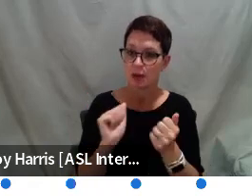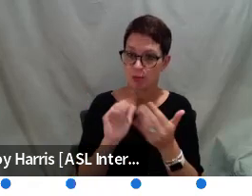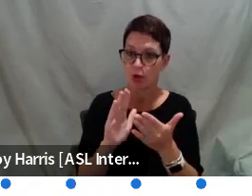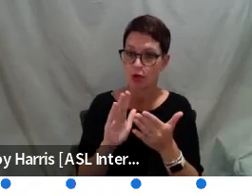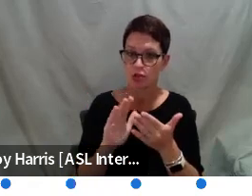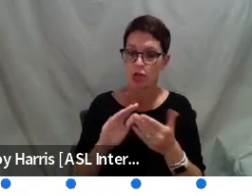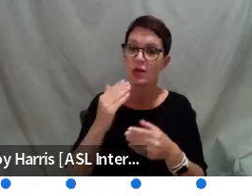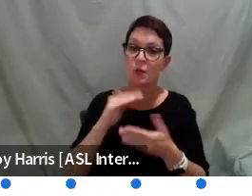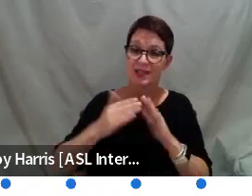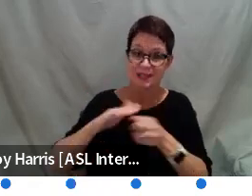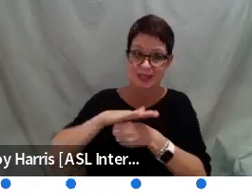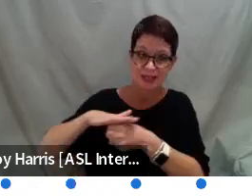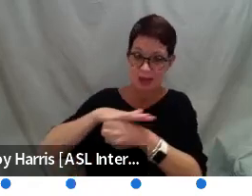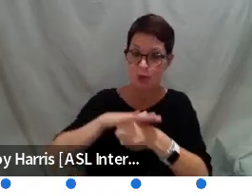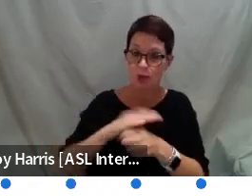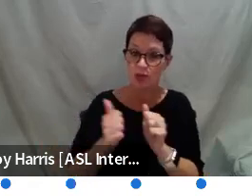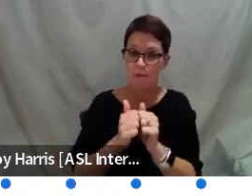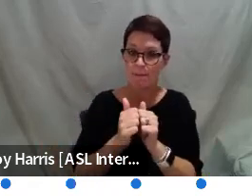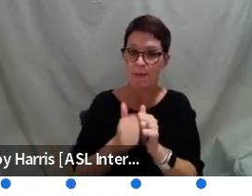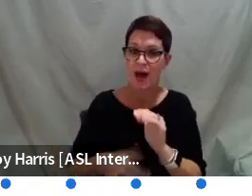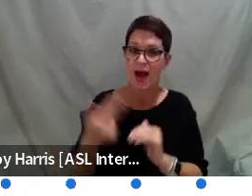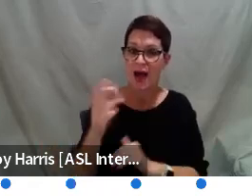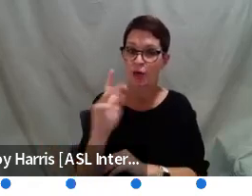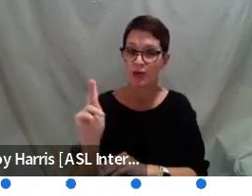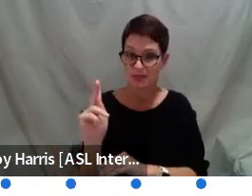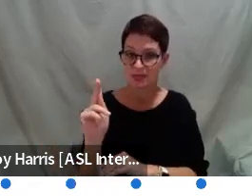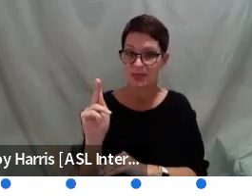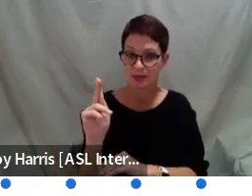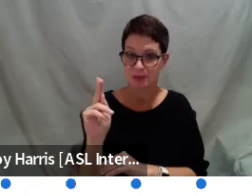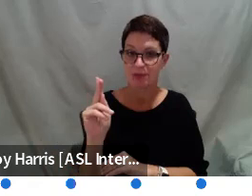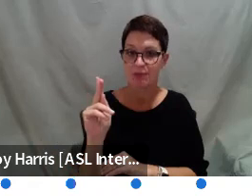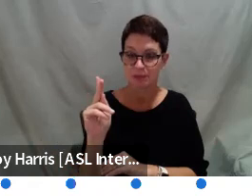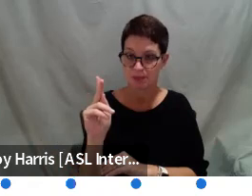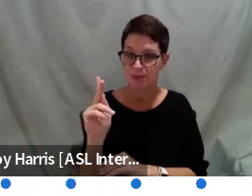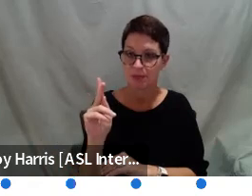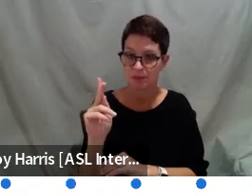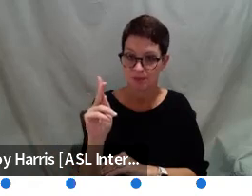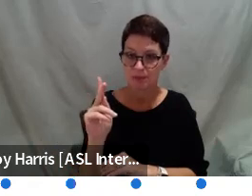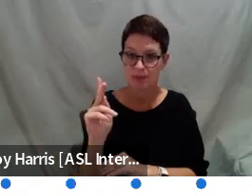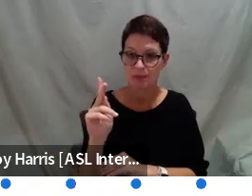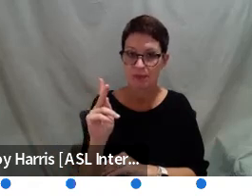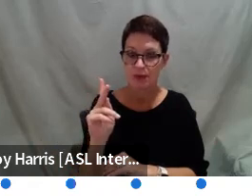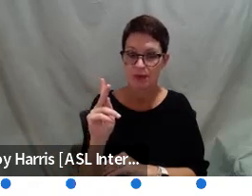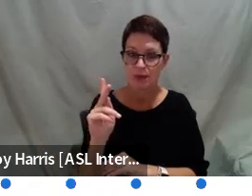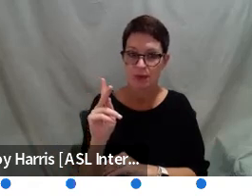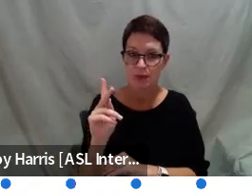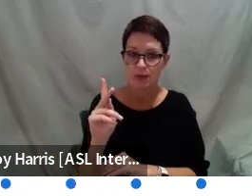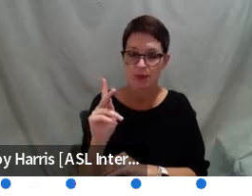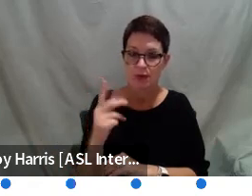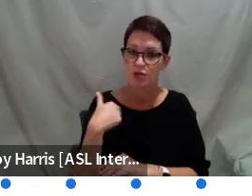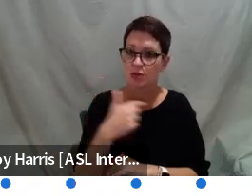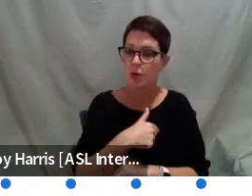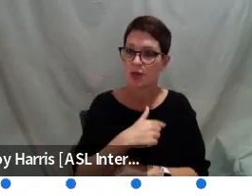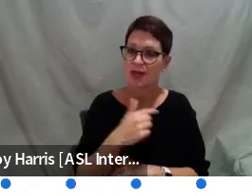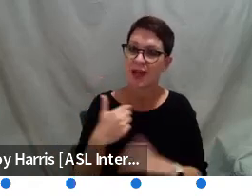city neighborhoods are most at risk. So we are able to allocate